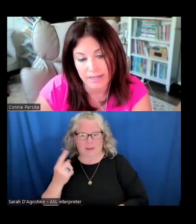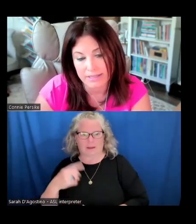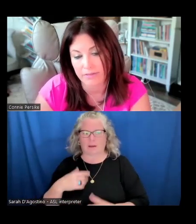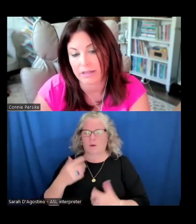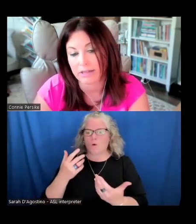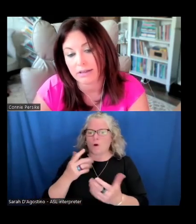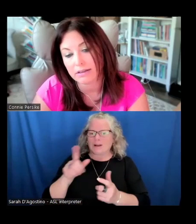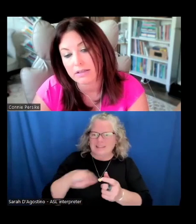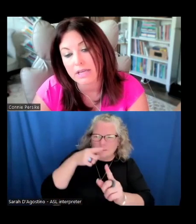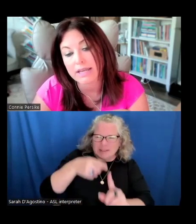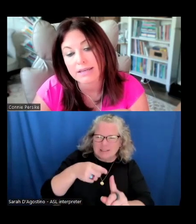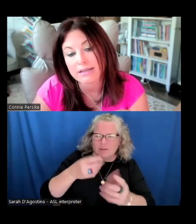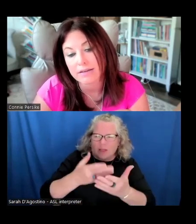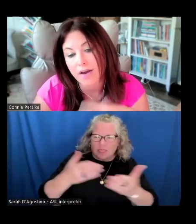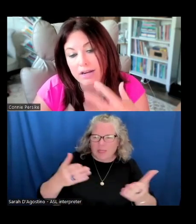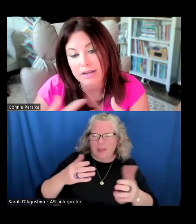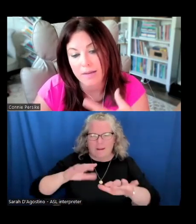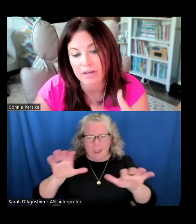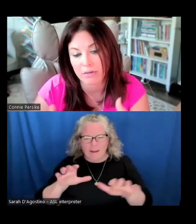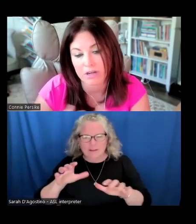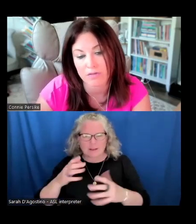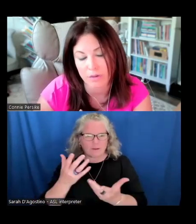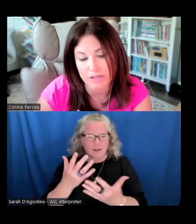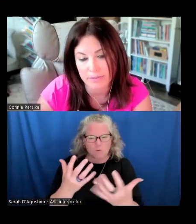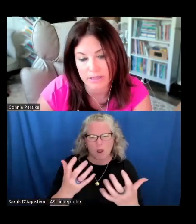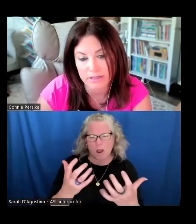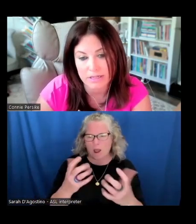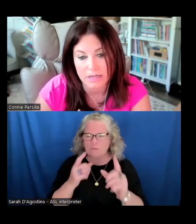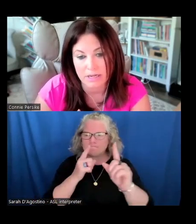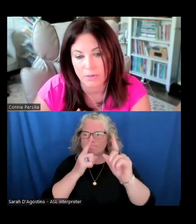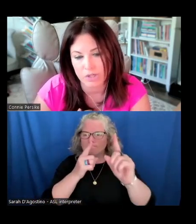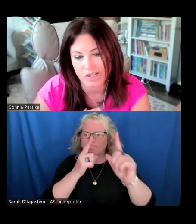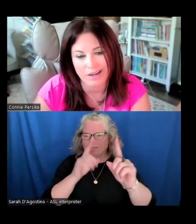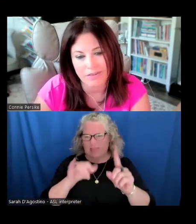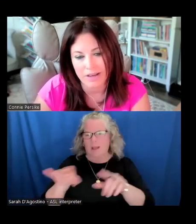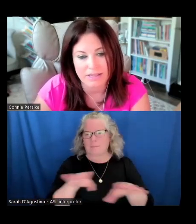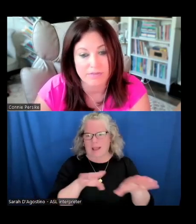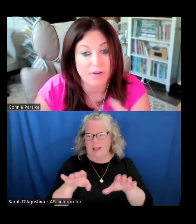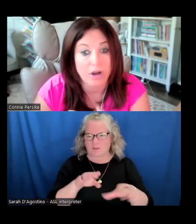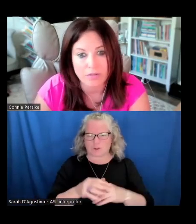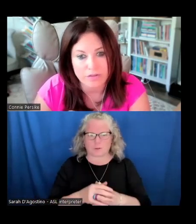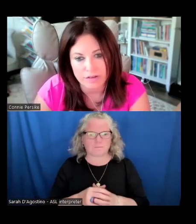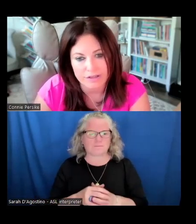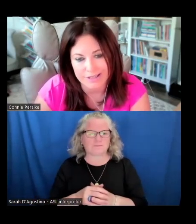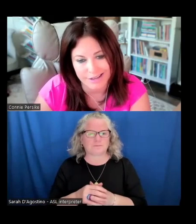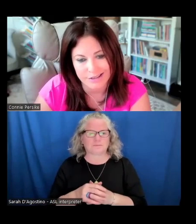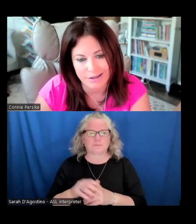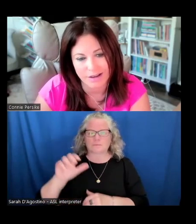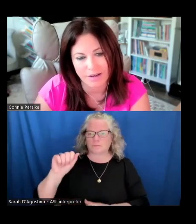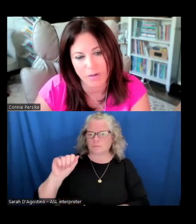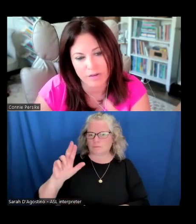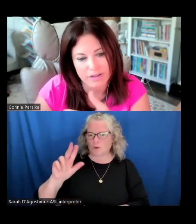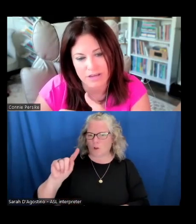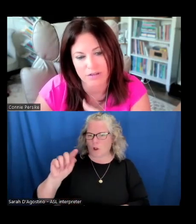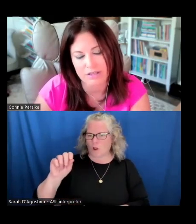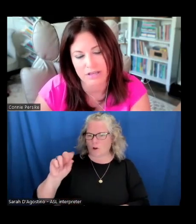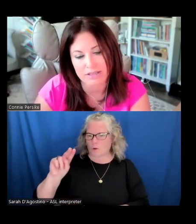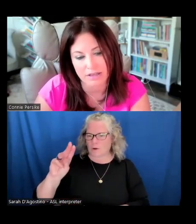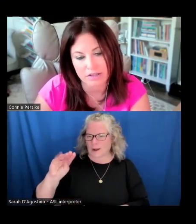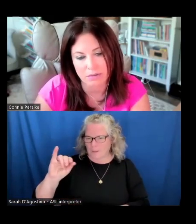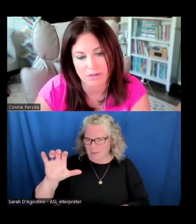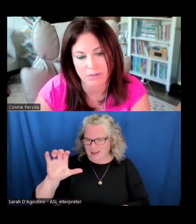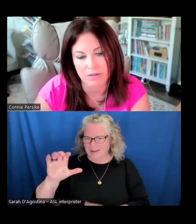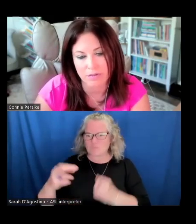or activity. And autonomic reinforcement, which kind of has evolved over the years